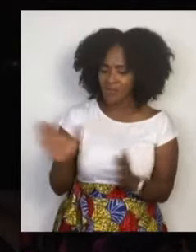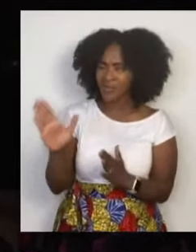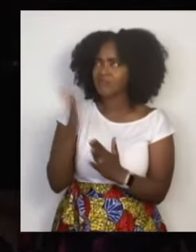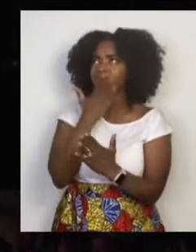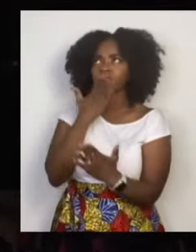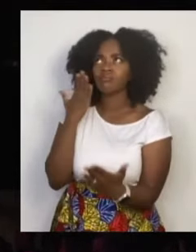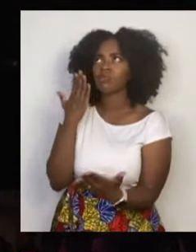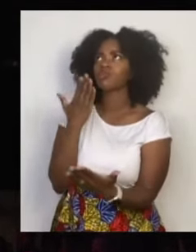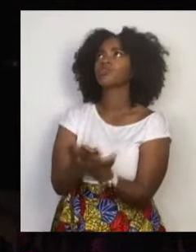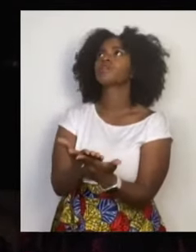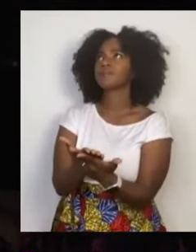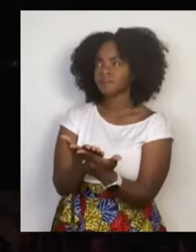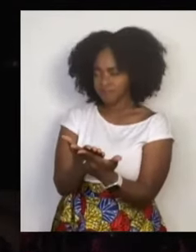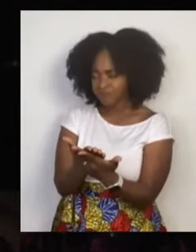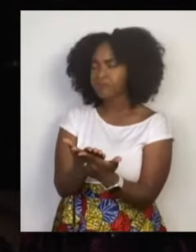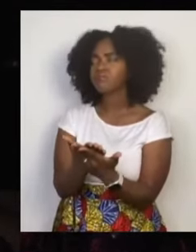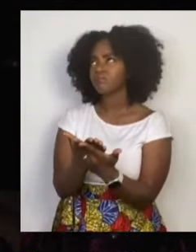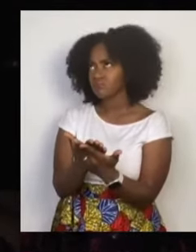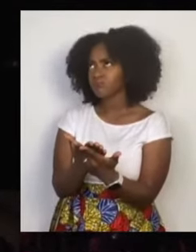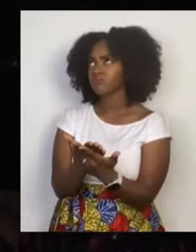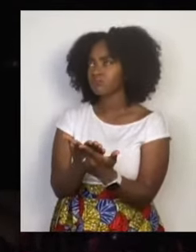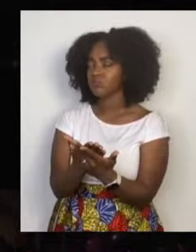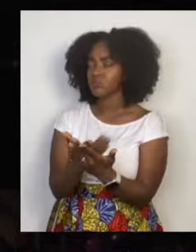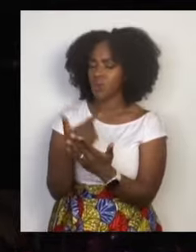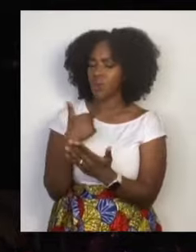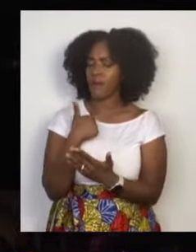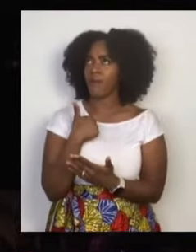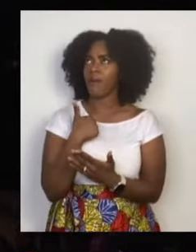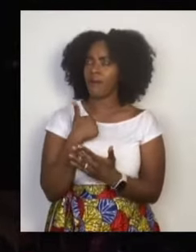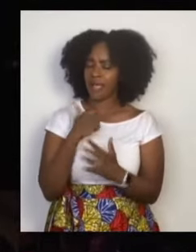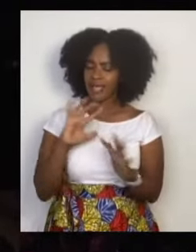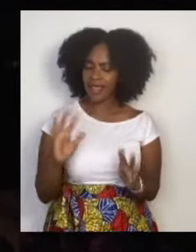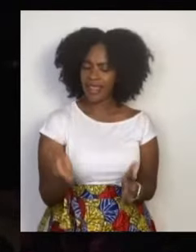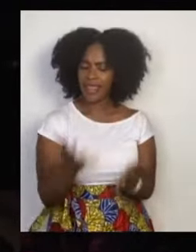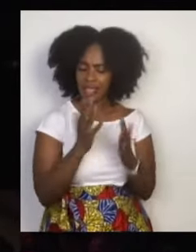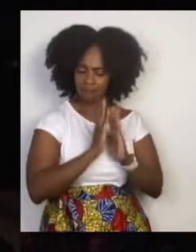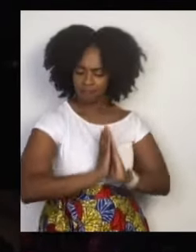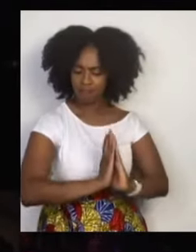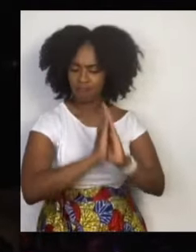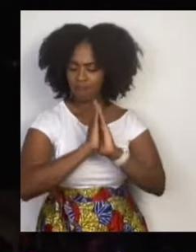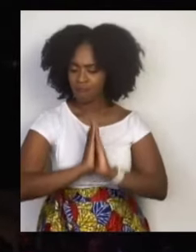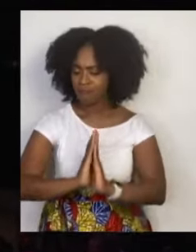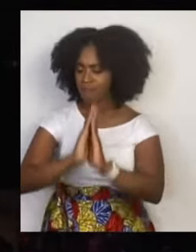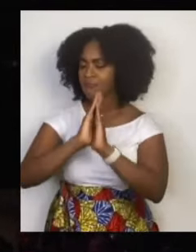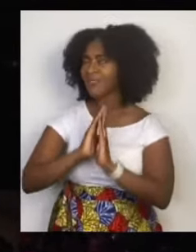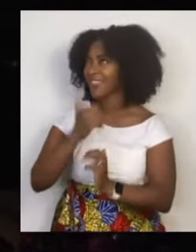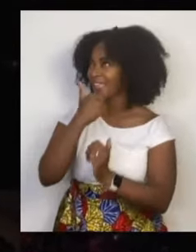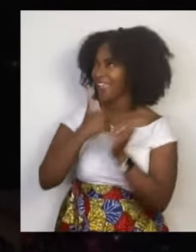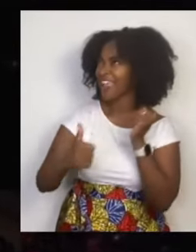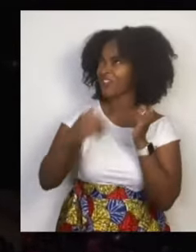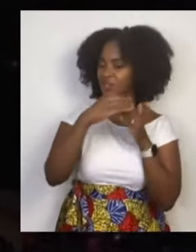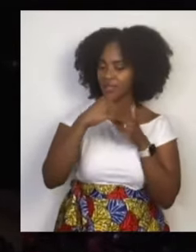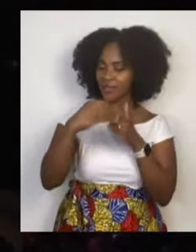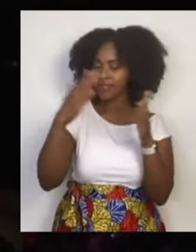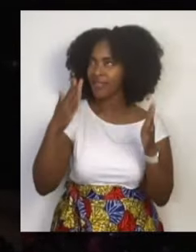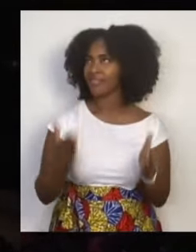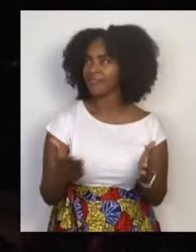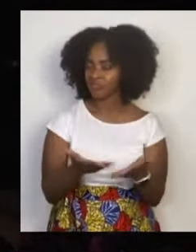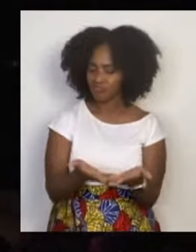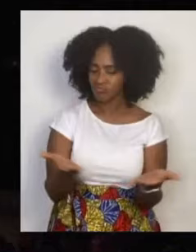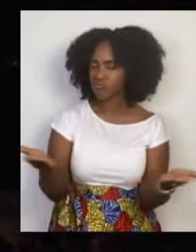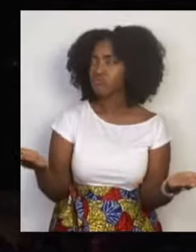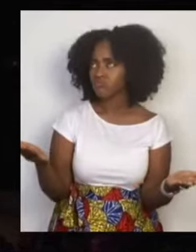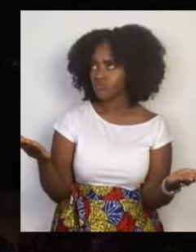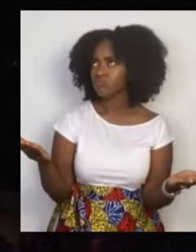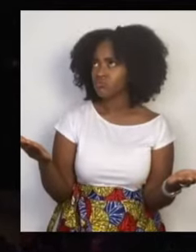Father, I lift up every leader at this altar. Father, I lift up those whose heads are weary